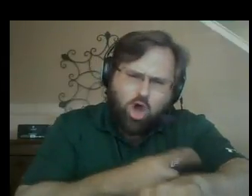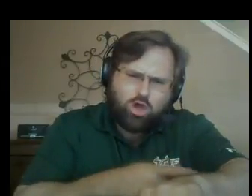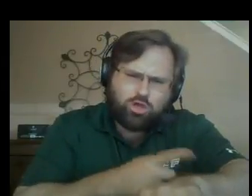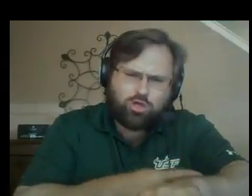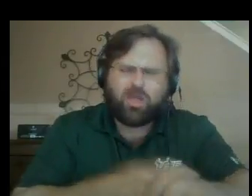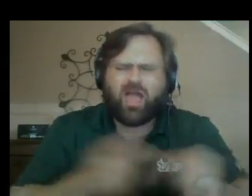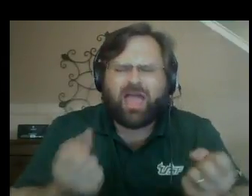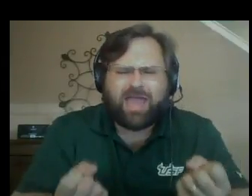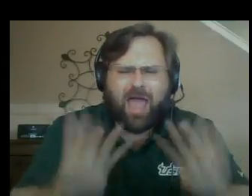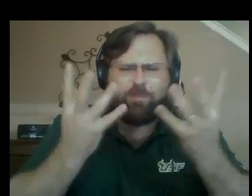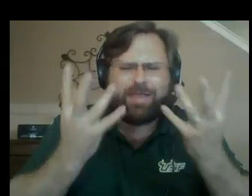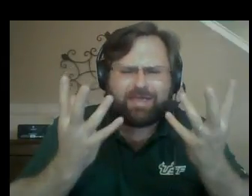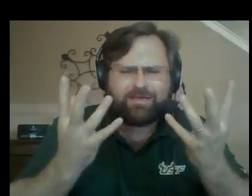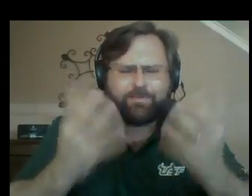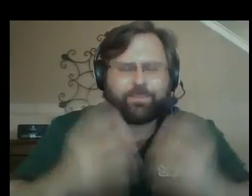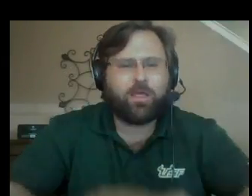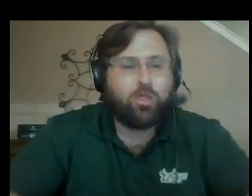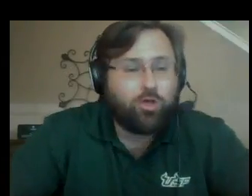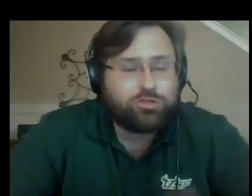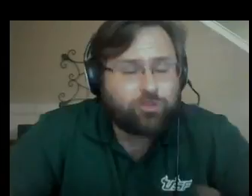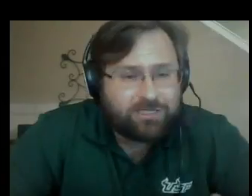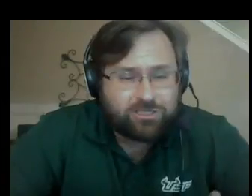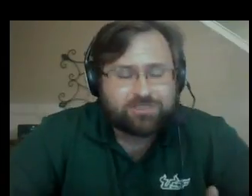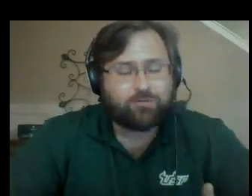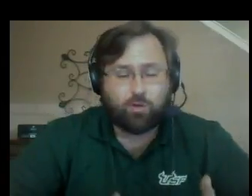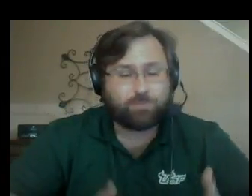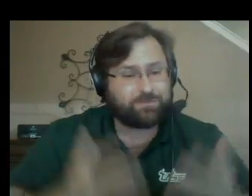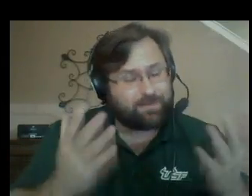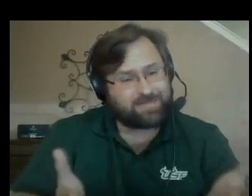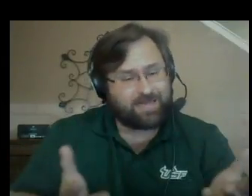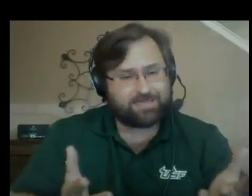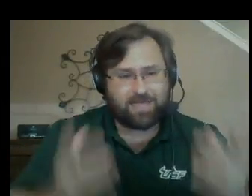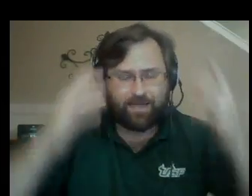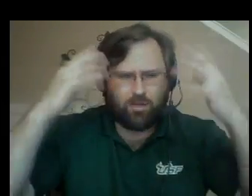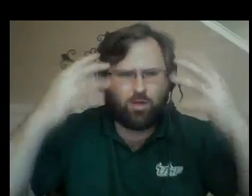How long and how many? Those questions are formed simply